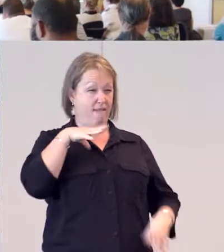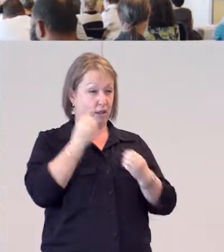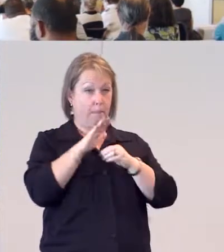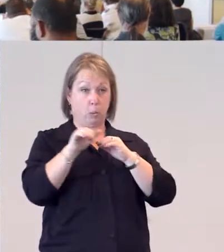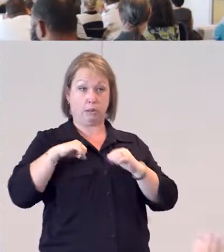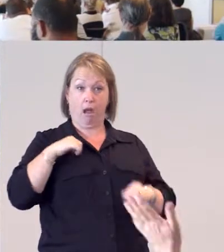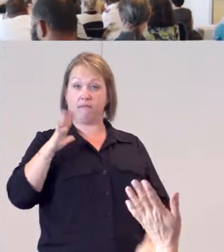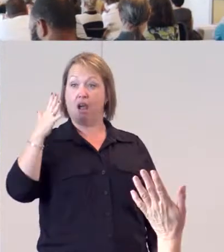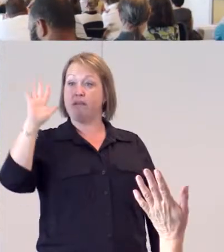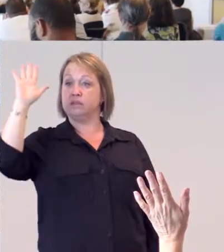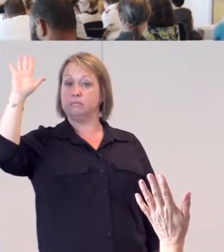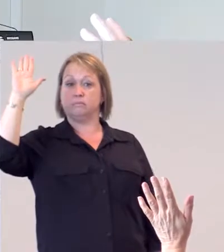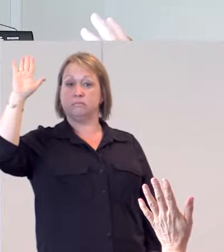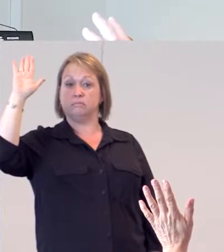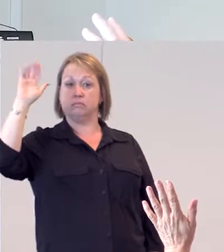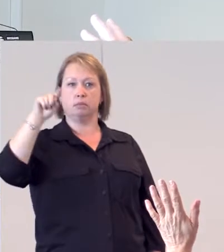Yep.